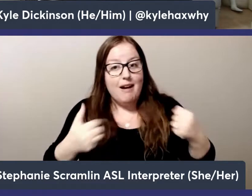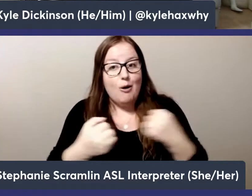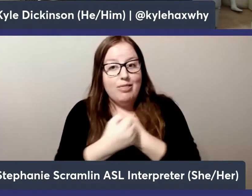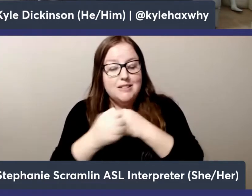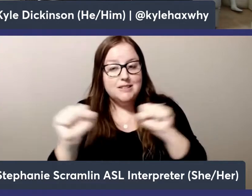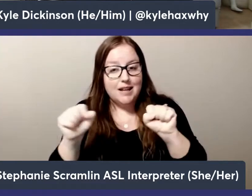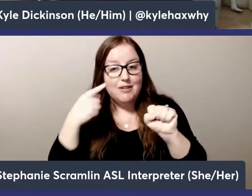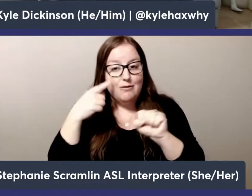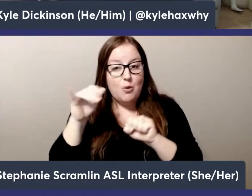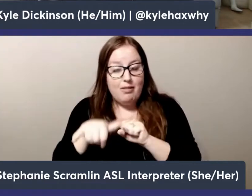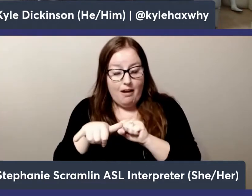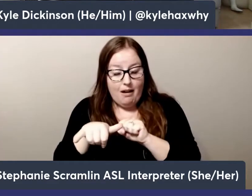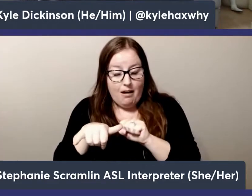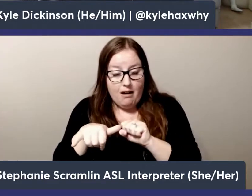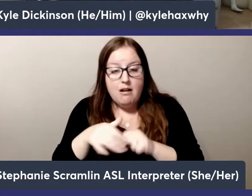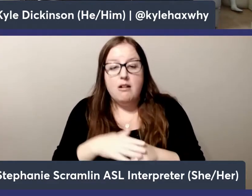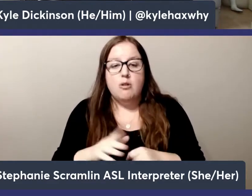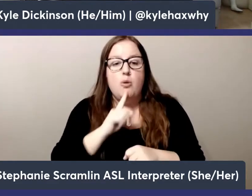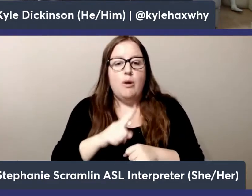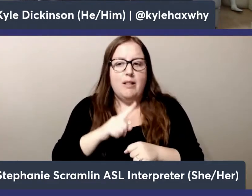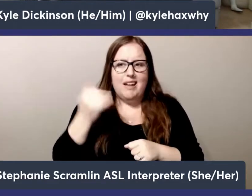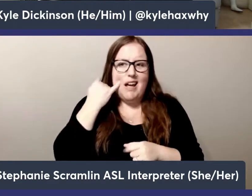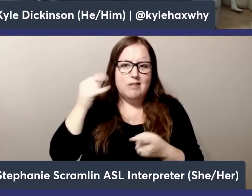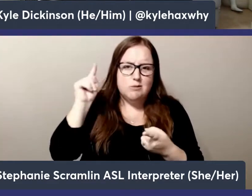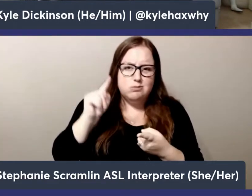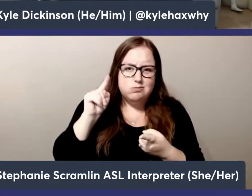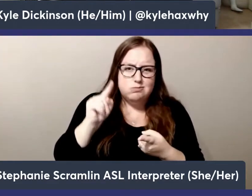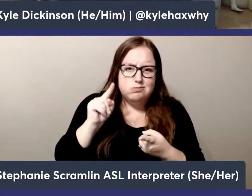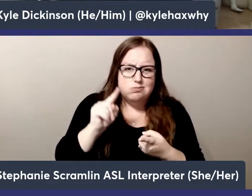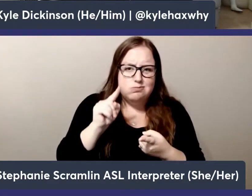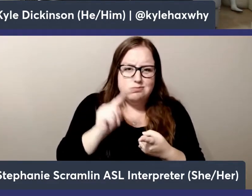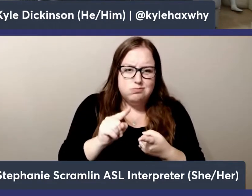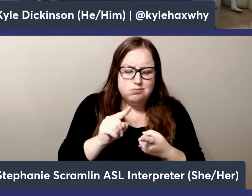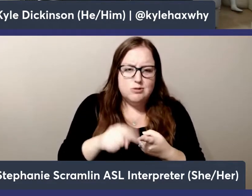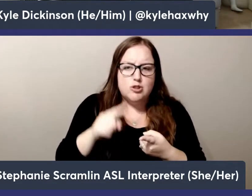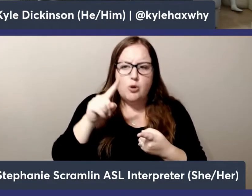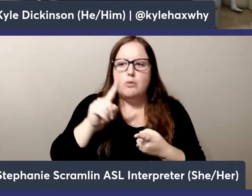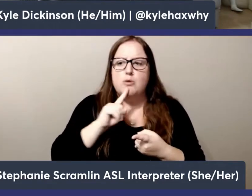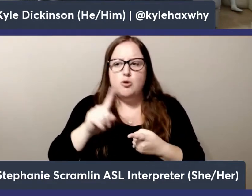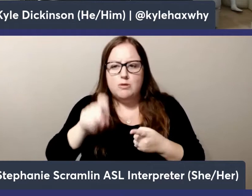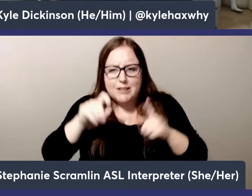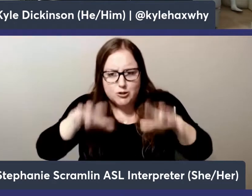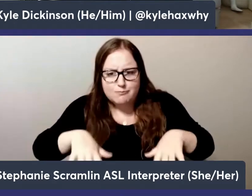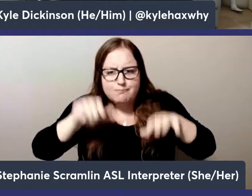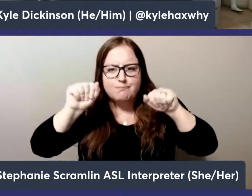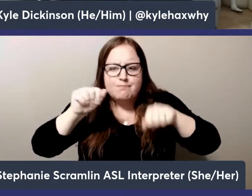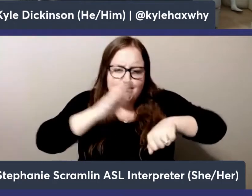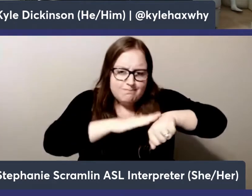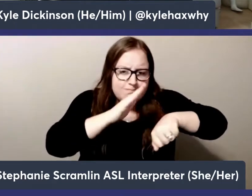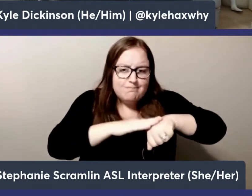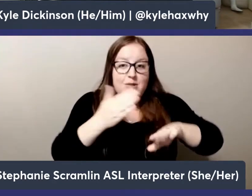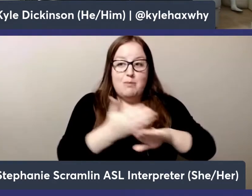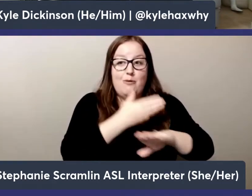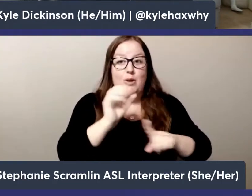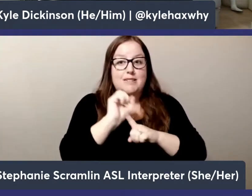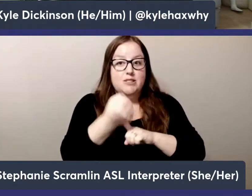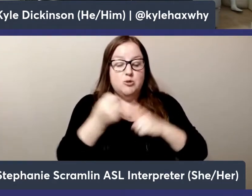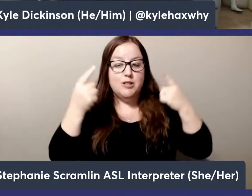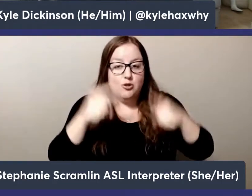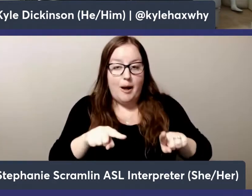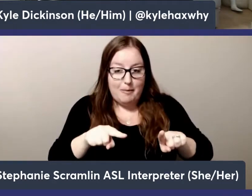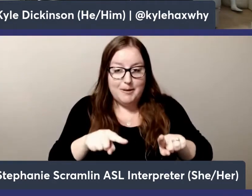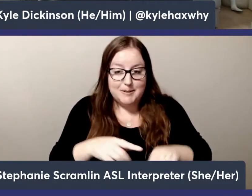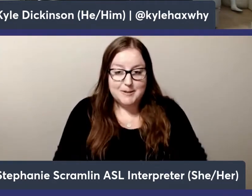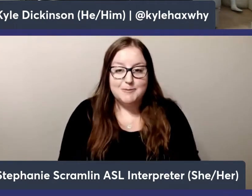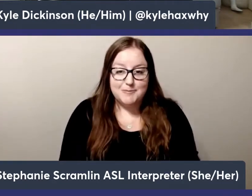tire is going down. So take precautionary measures before the incidents even happen.